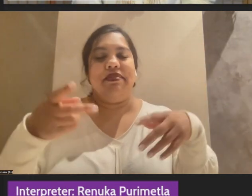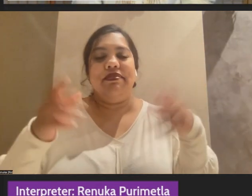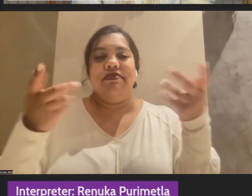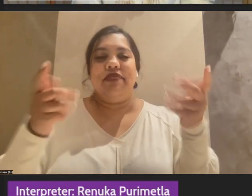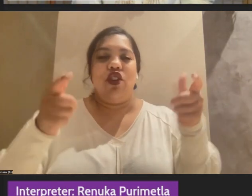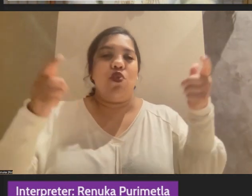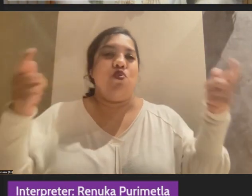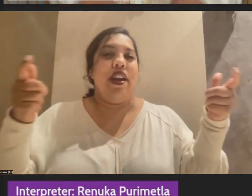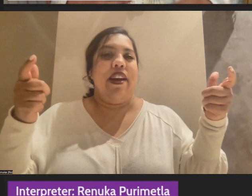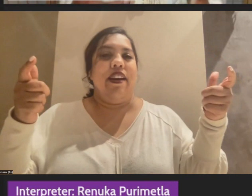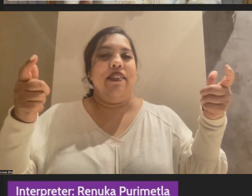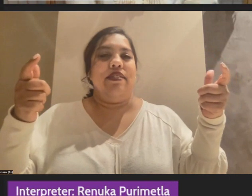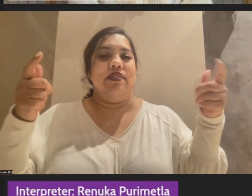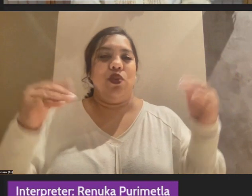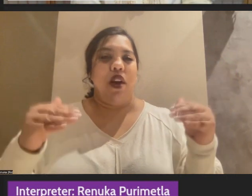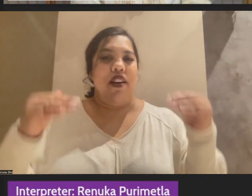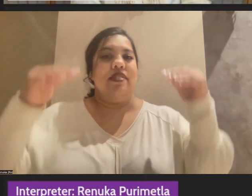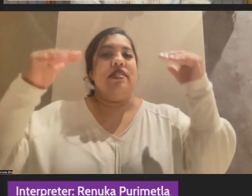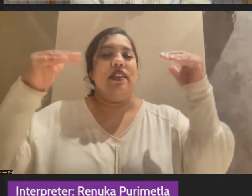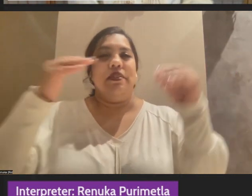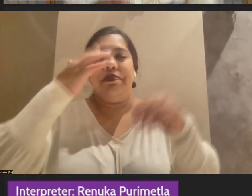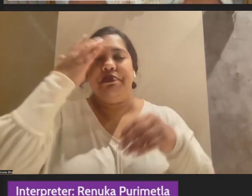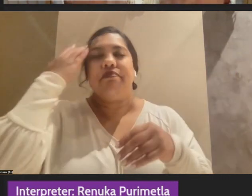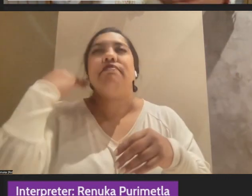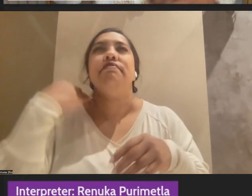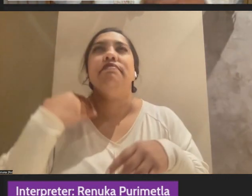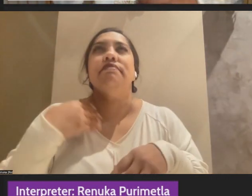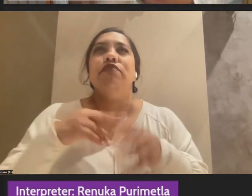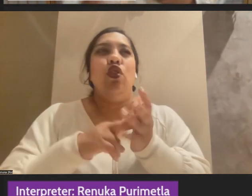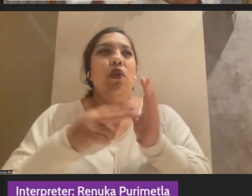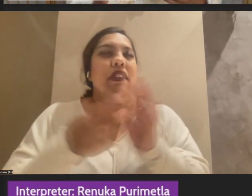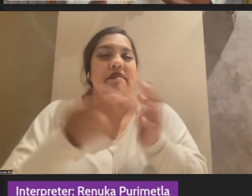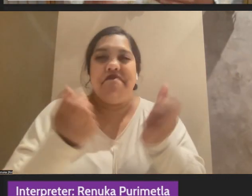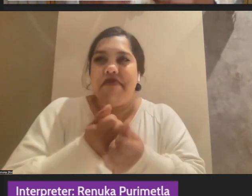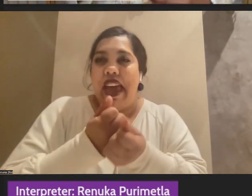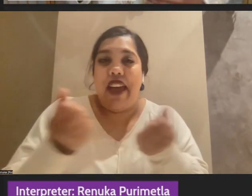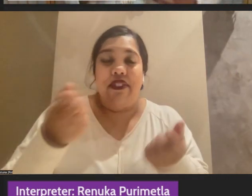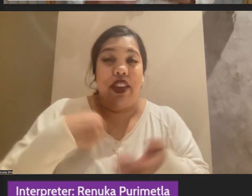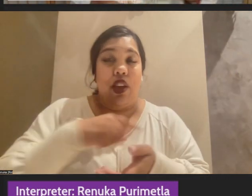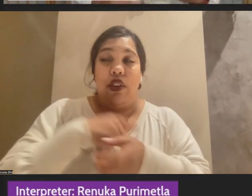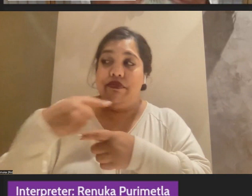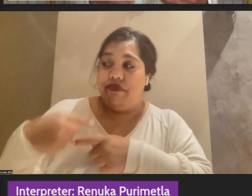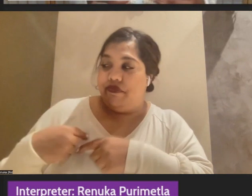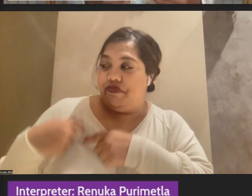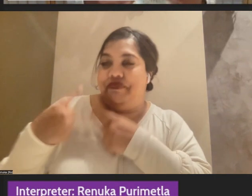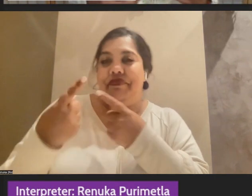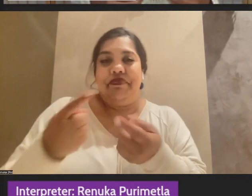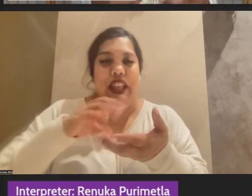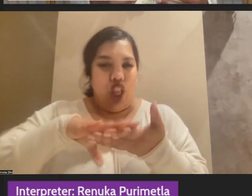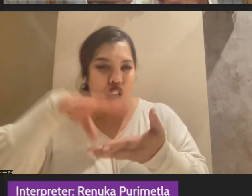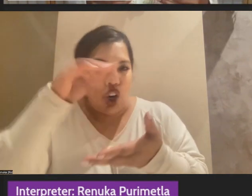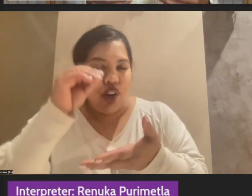take everything that we have learned? How do we take all of the changes that